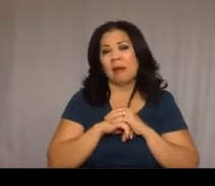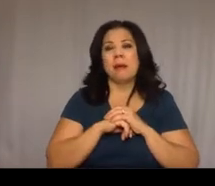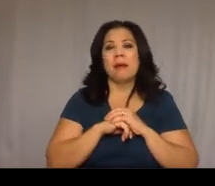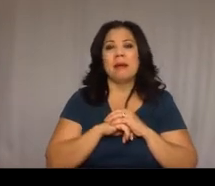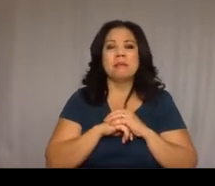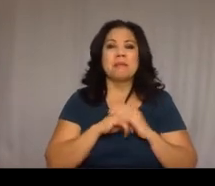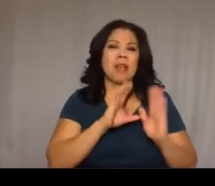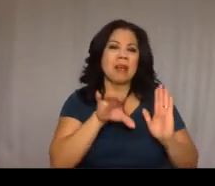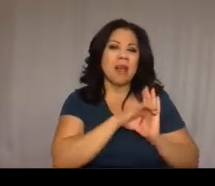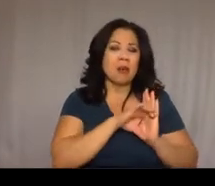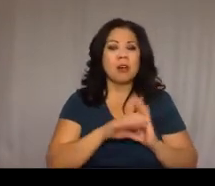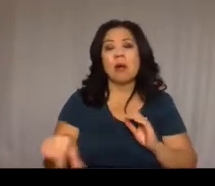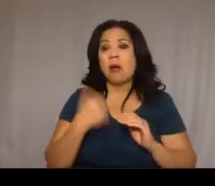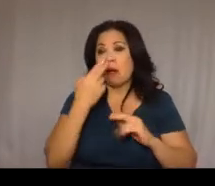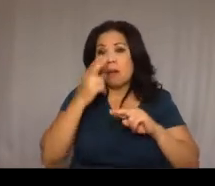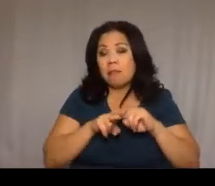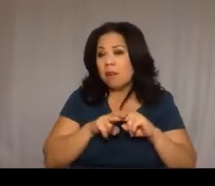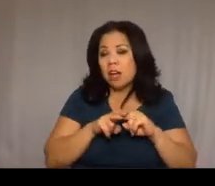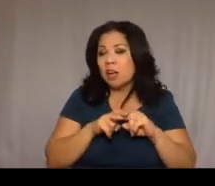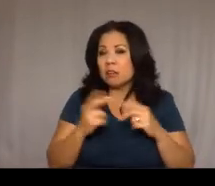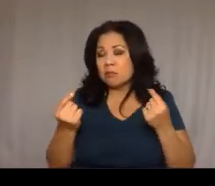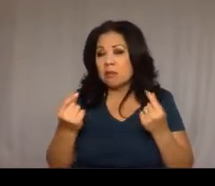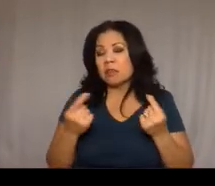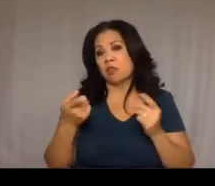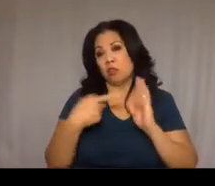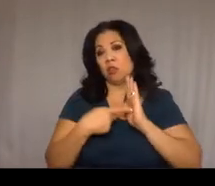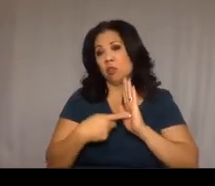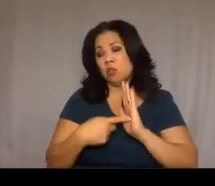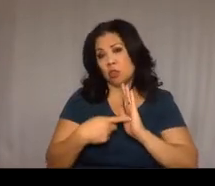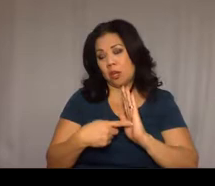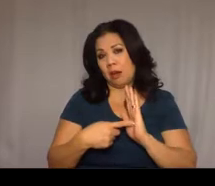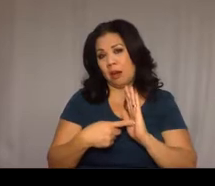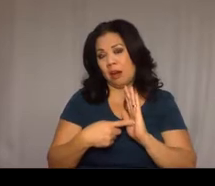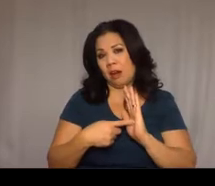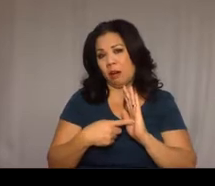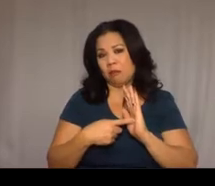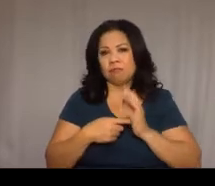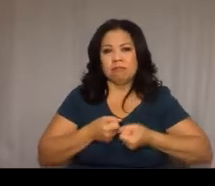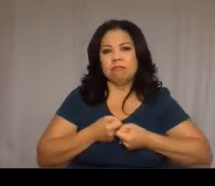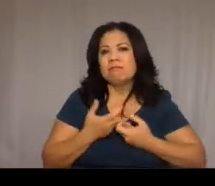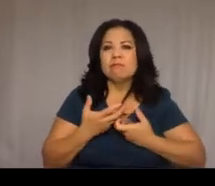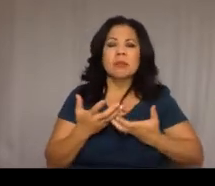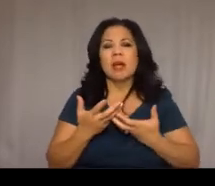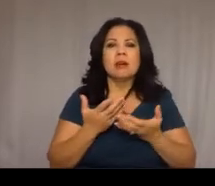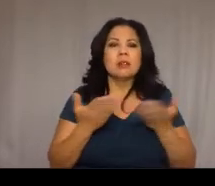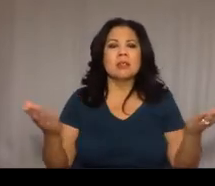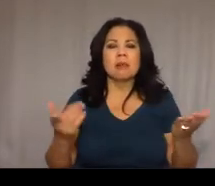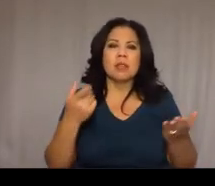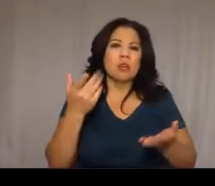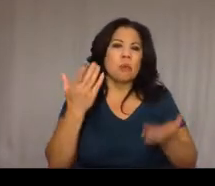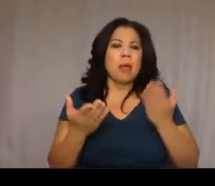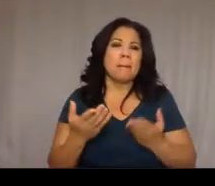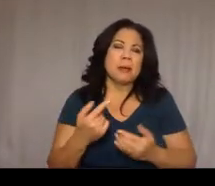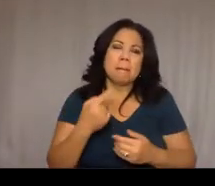is for you to be able to share and express something that you might be missing